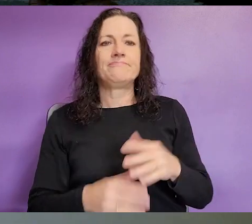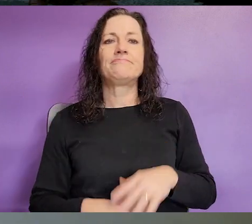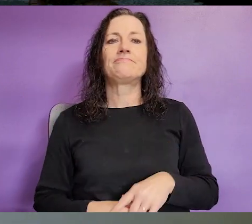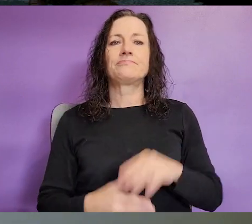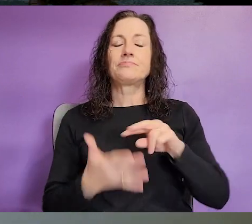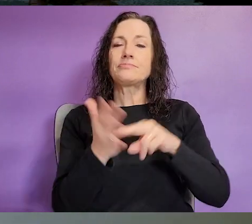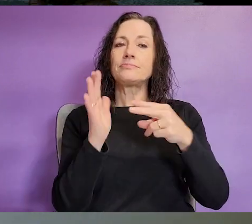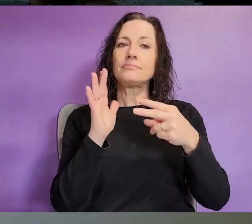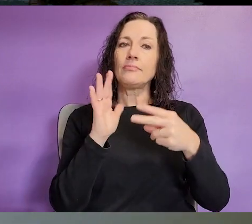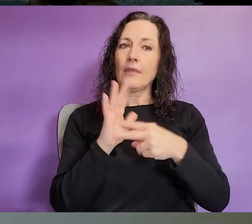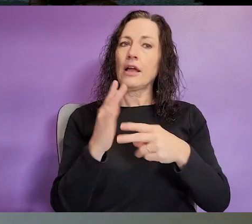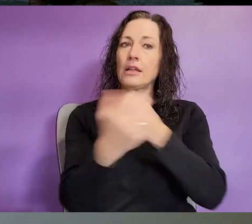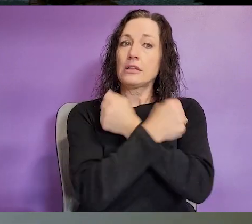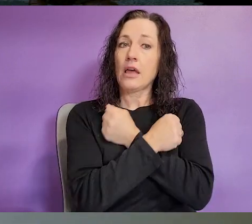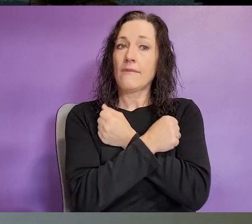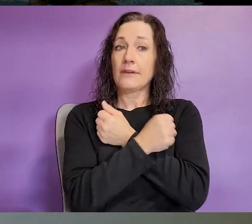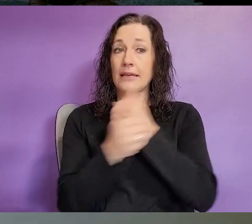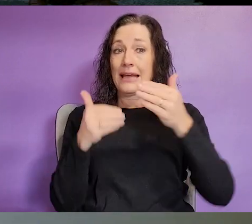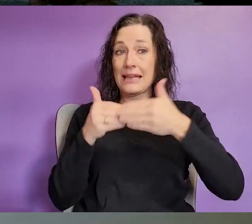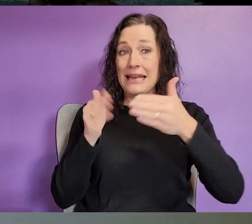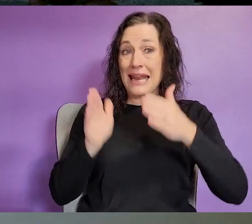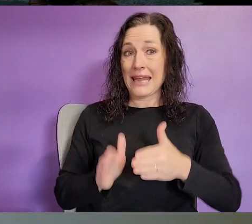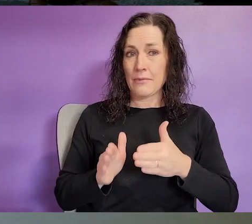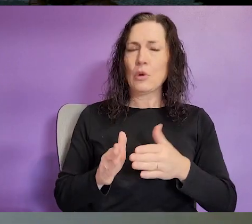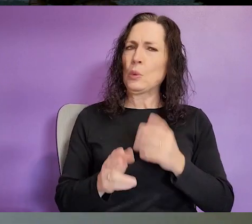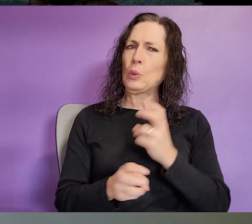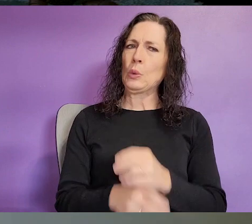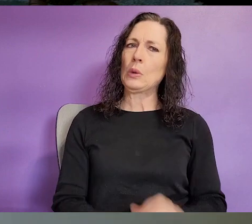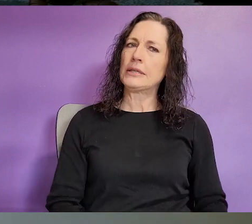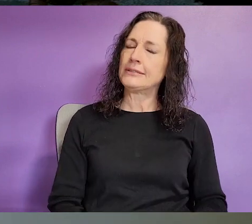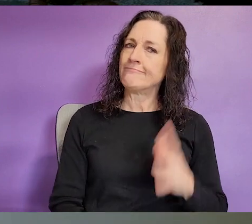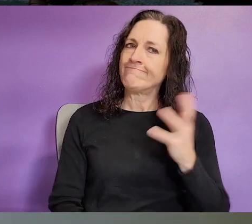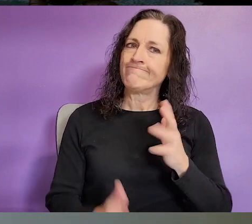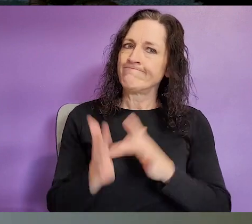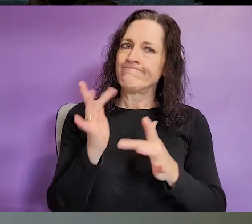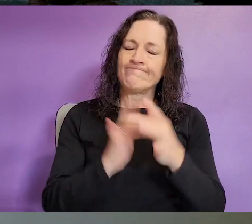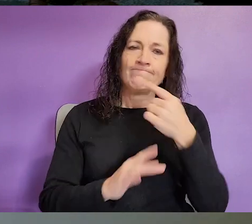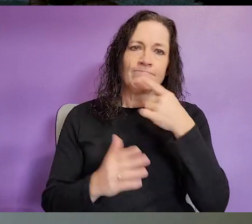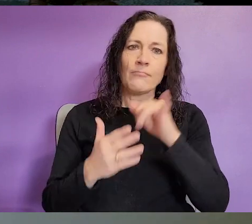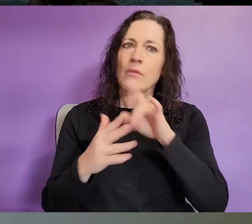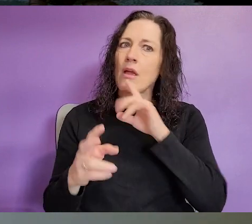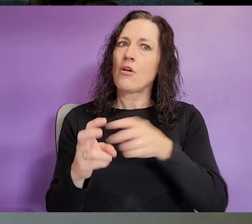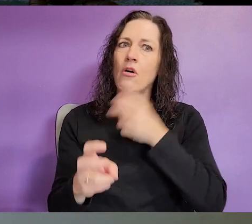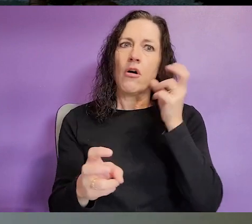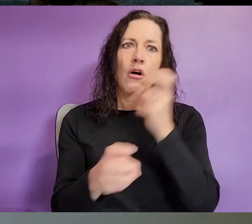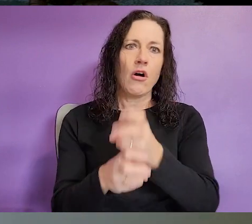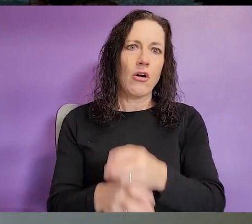Loving your neighbor, that's the hard. I wish he wouldn't have said that.